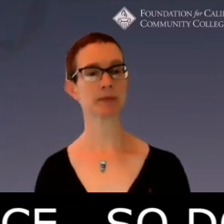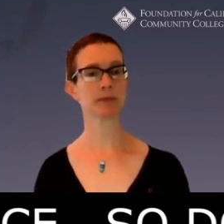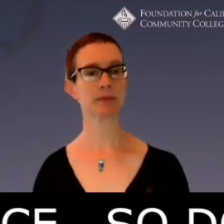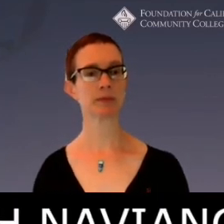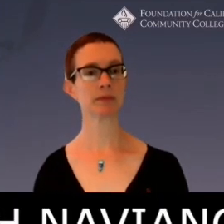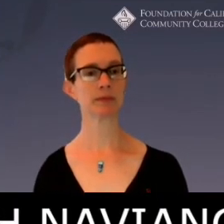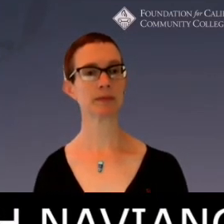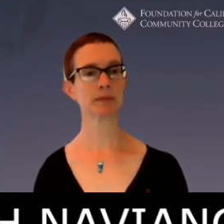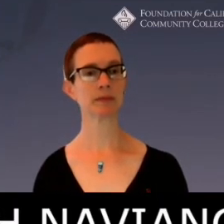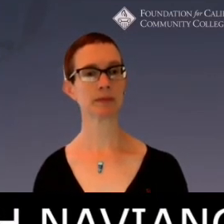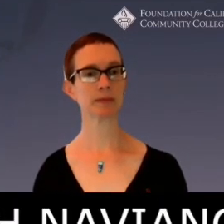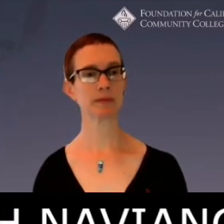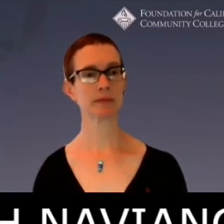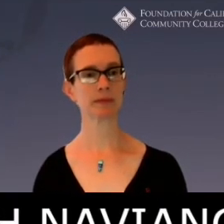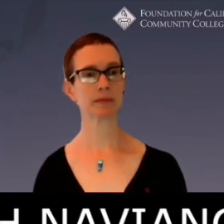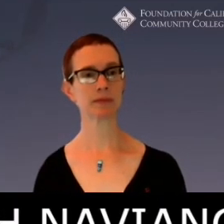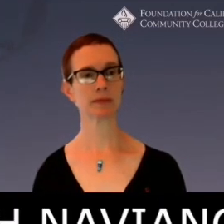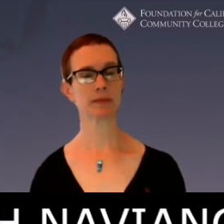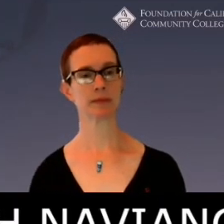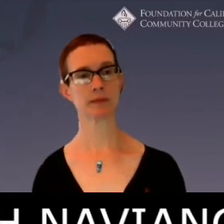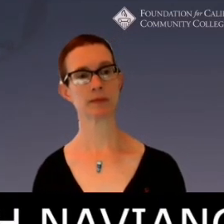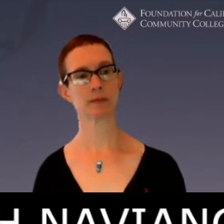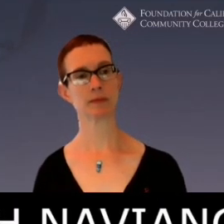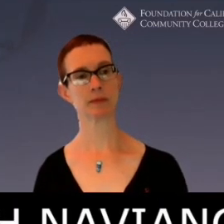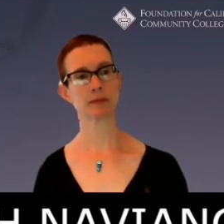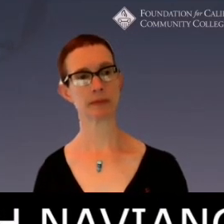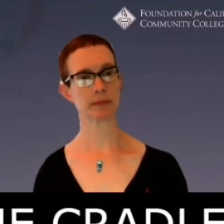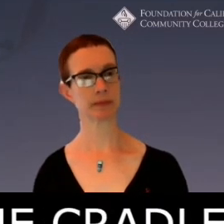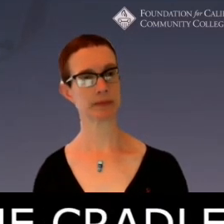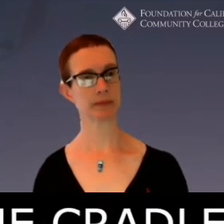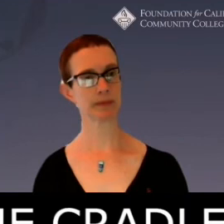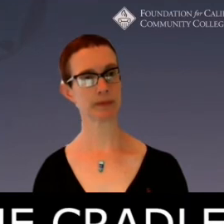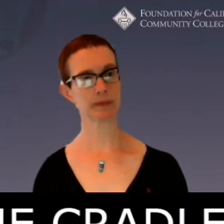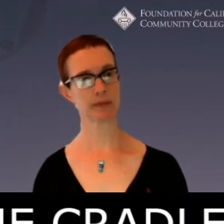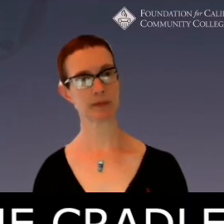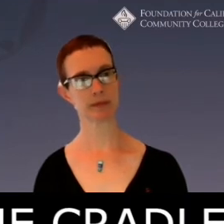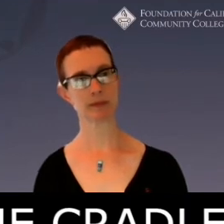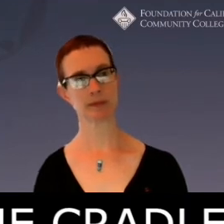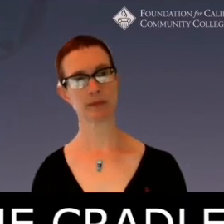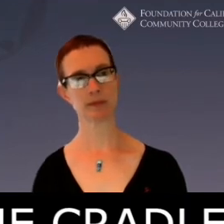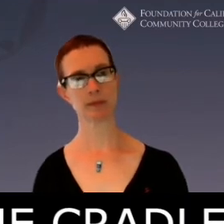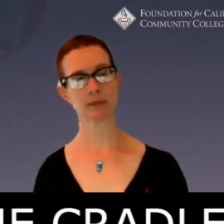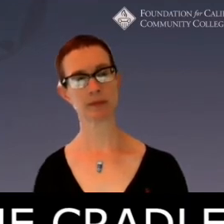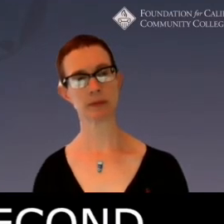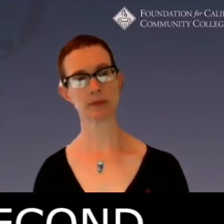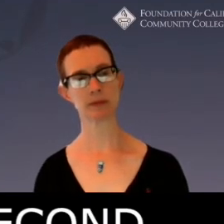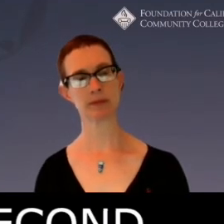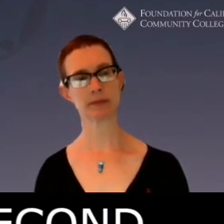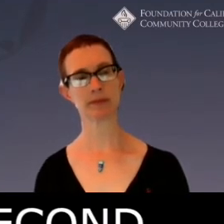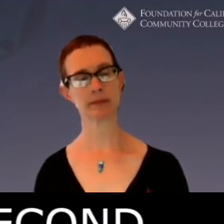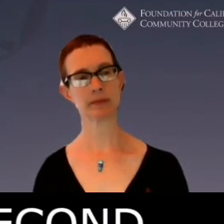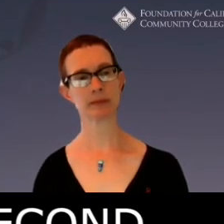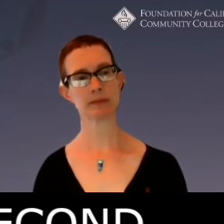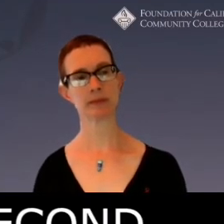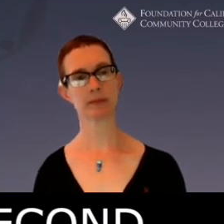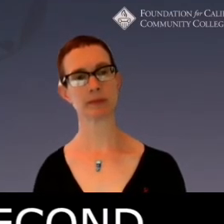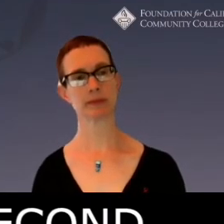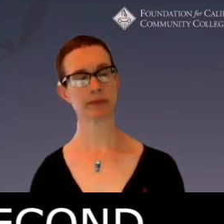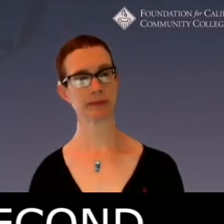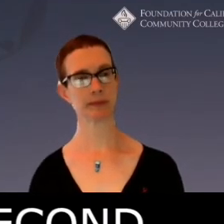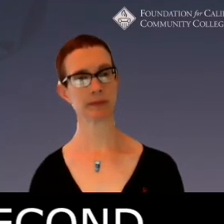align to the Cradle to Career data system as a second vendor rather than have to go